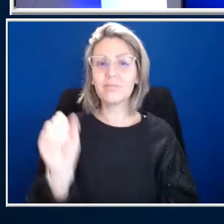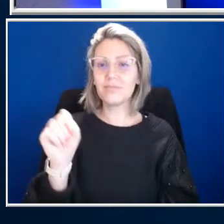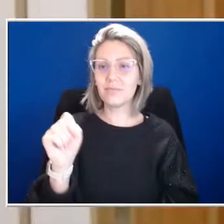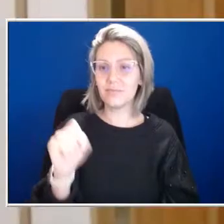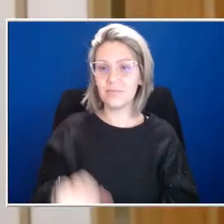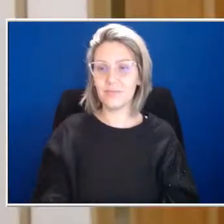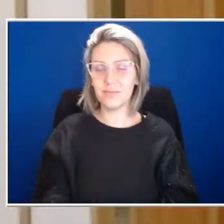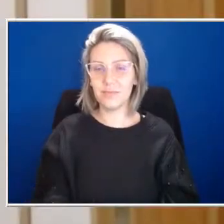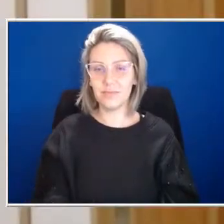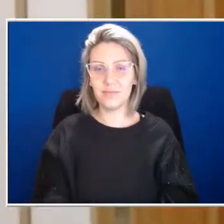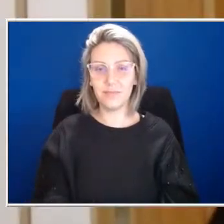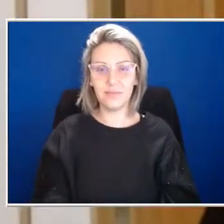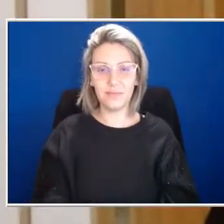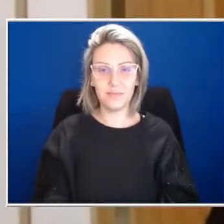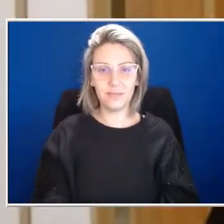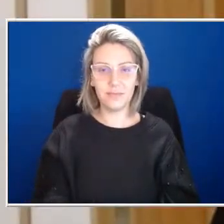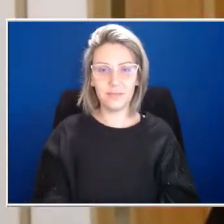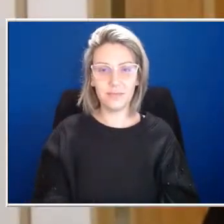So